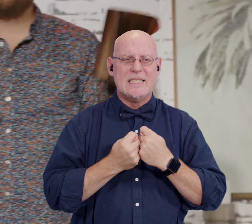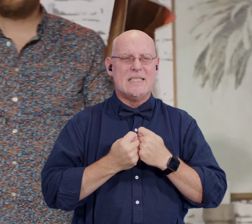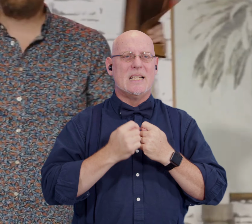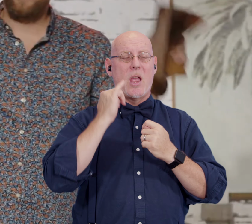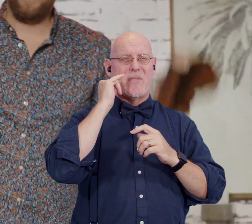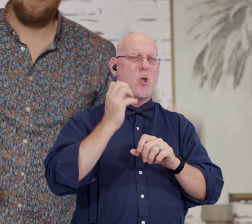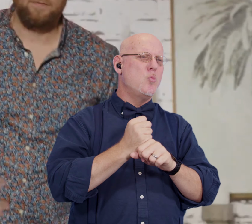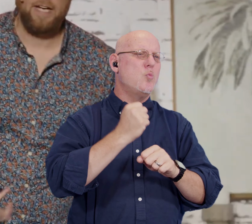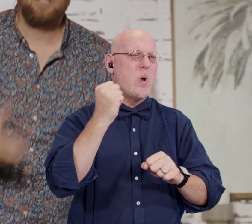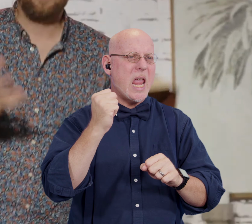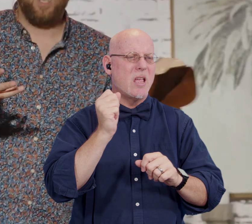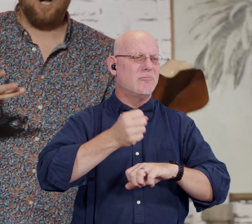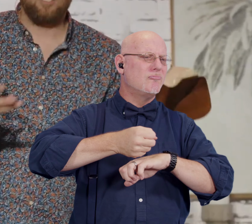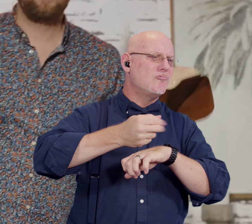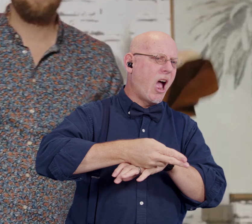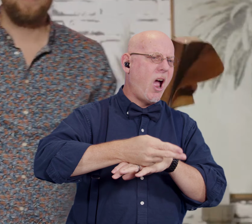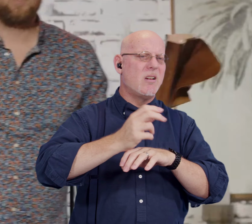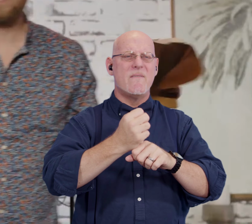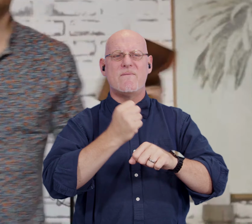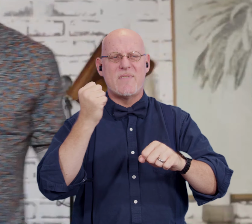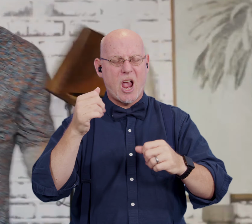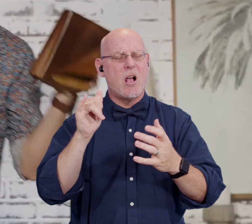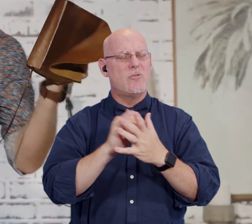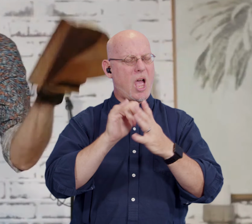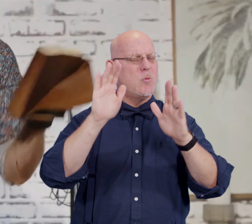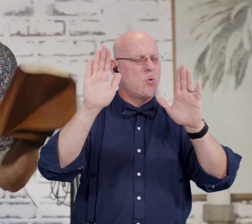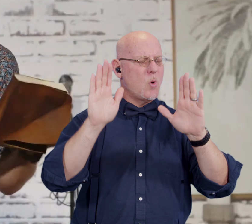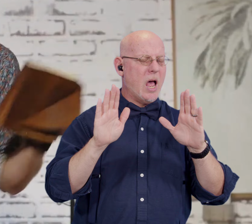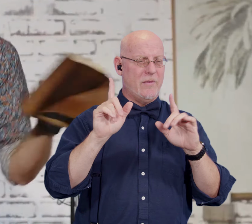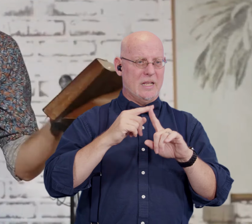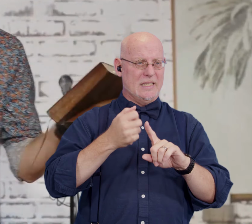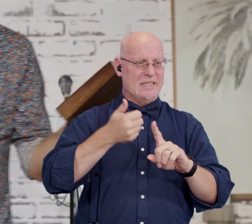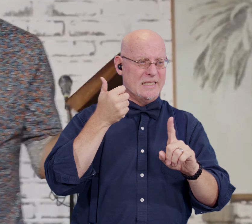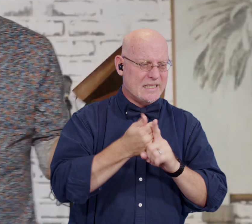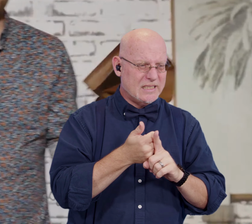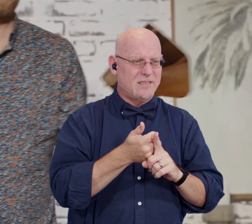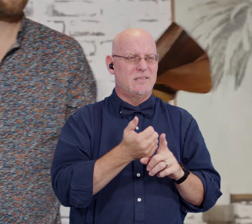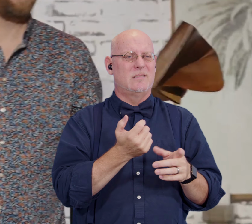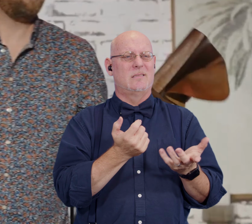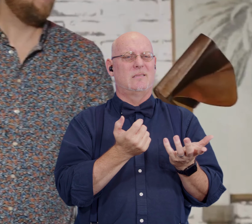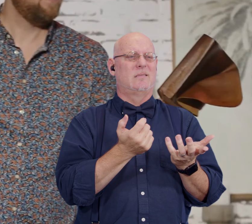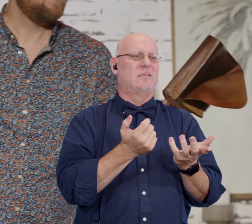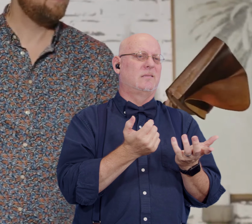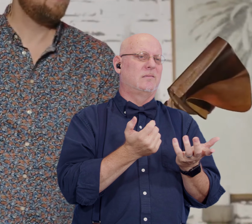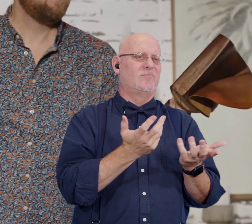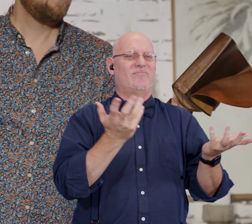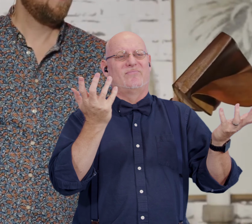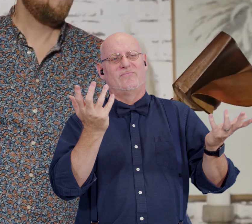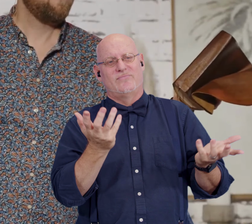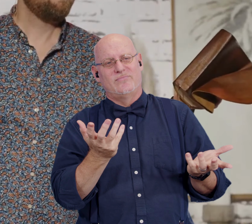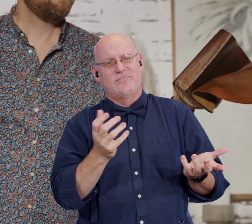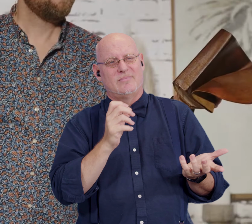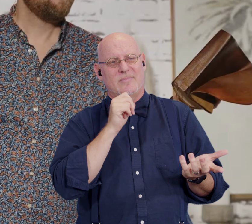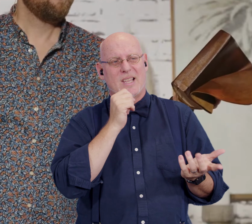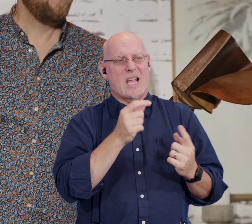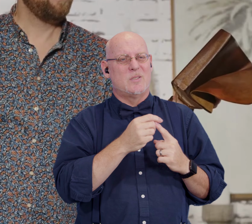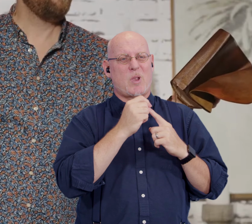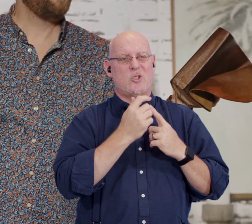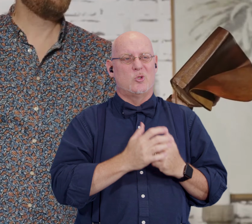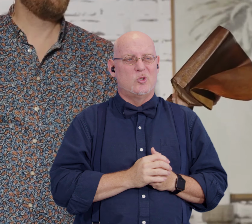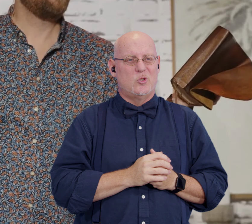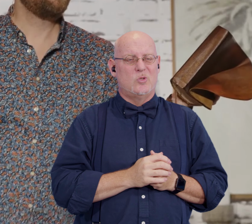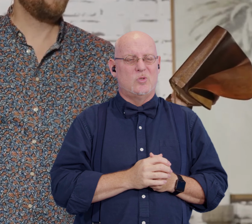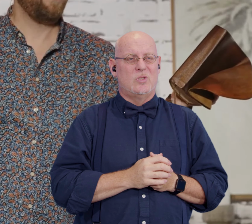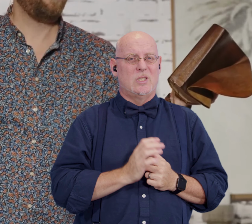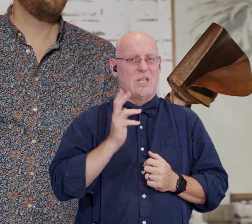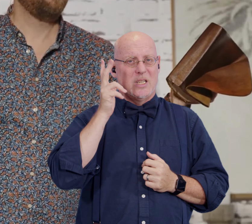they only win, if they can conquer, if they're victorious, that will be glory. And then it happens, and we're like, that's not that glorious. And then we